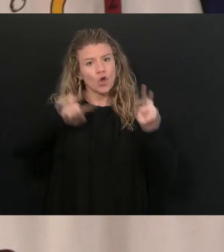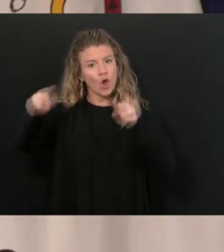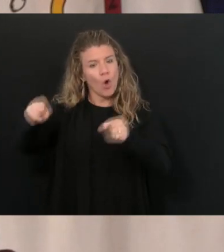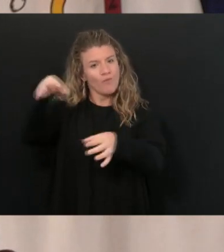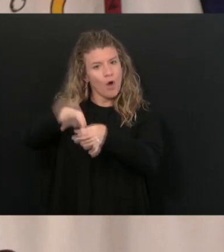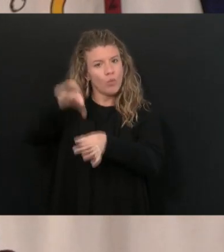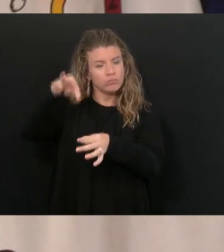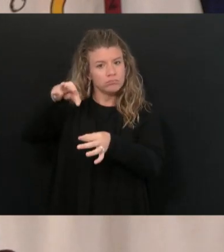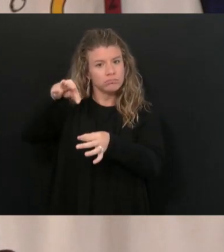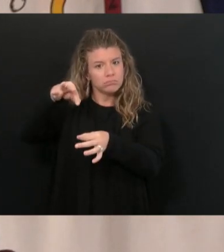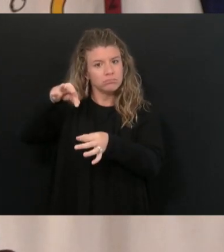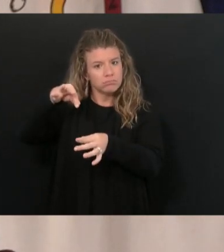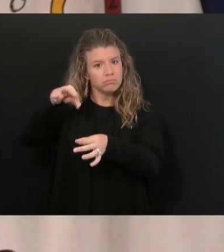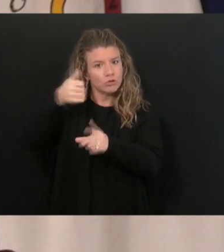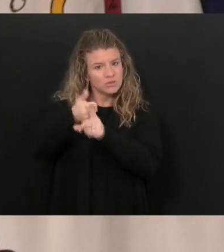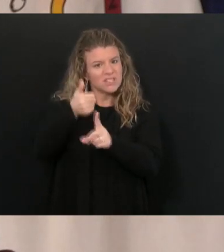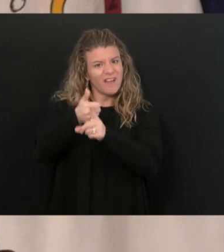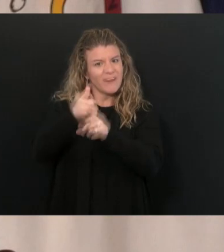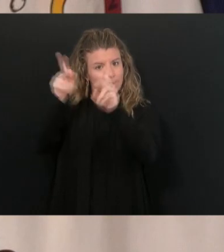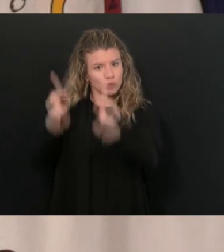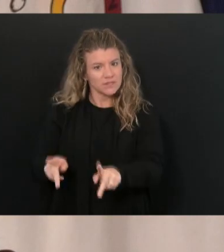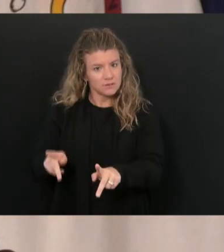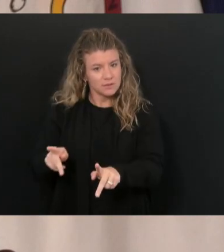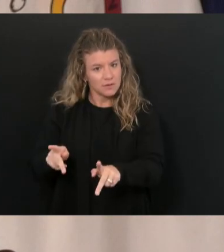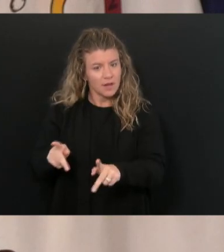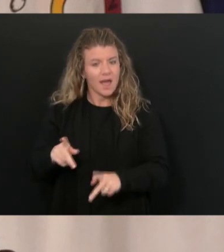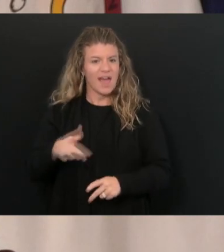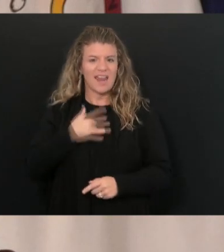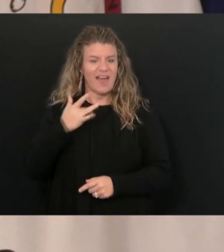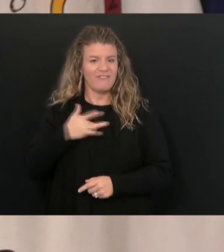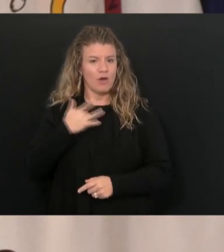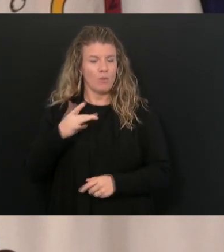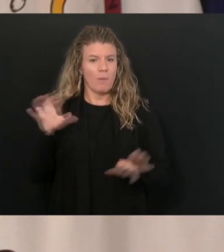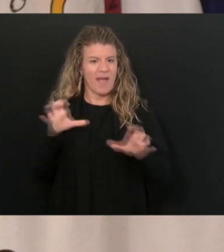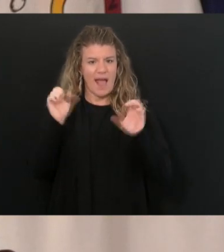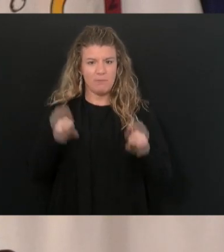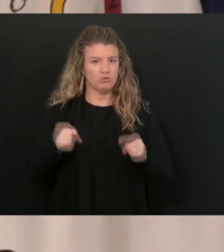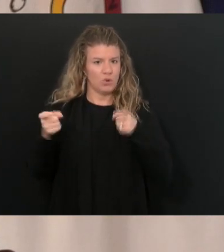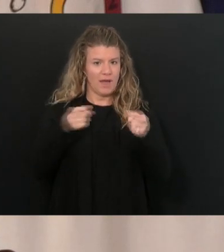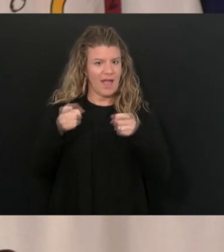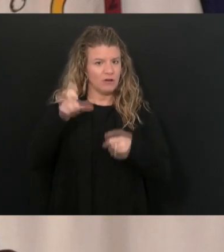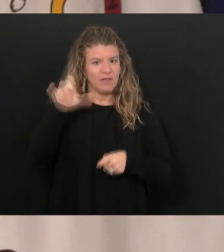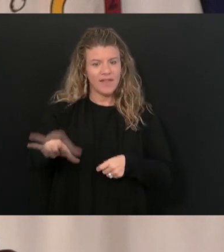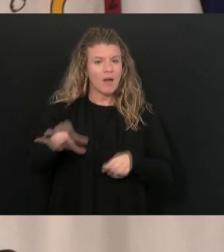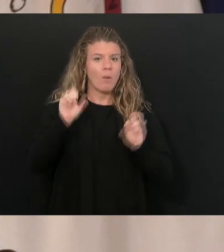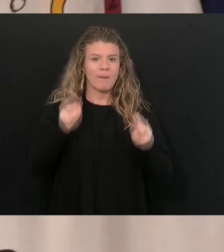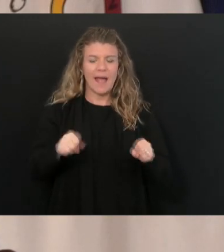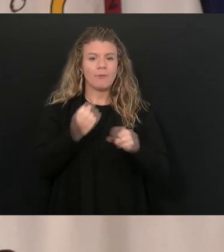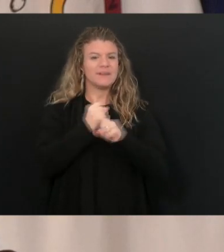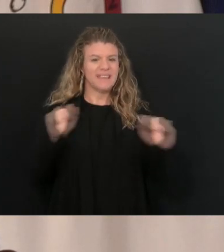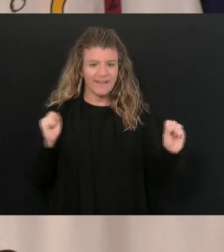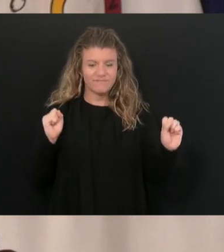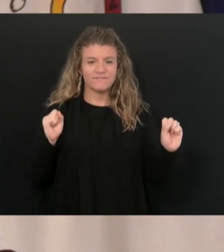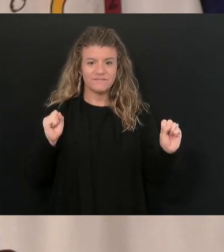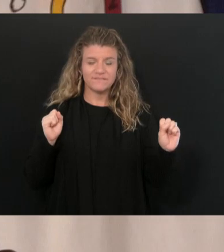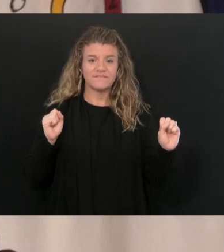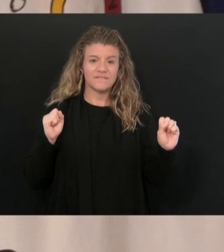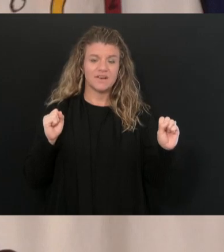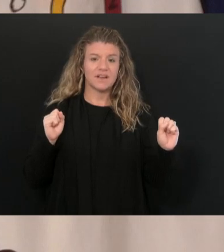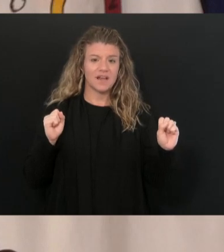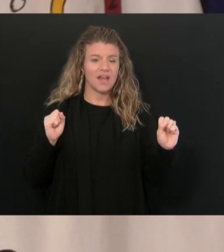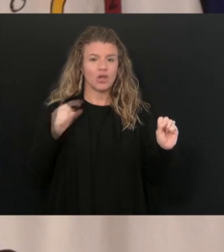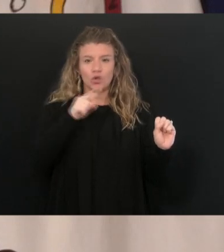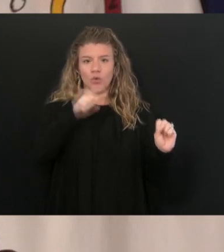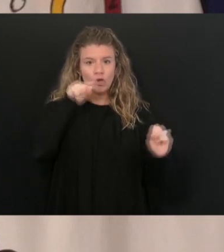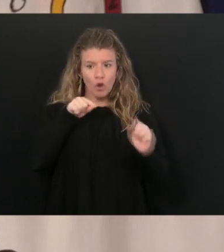and vote. And I think we'll be able to handle that, and I think we'll be able to handle it very safely and get